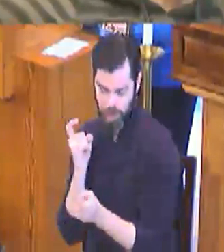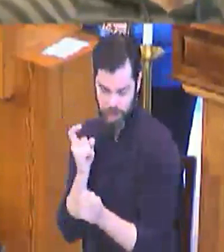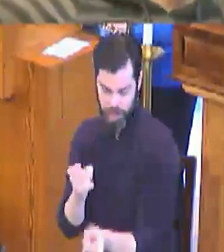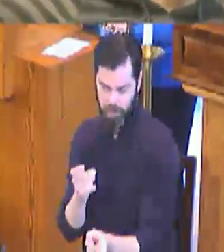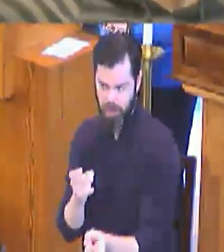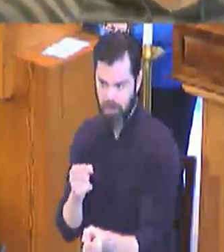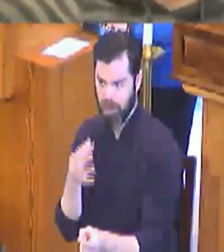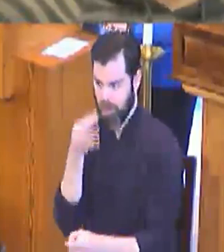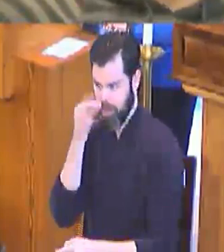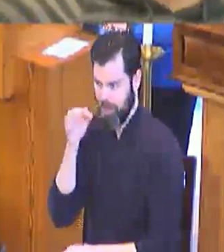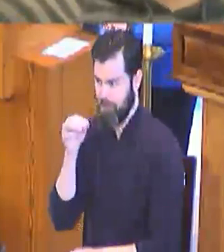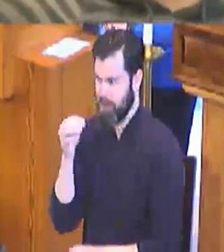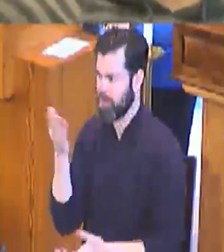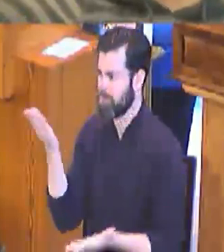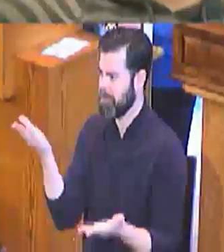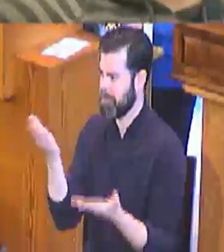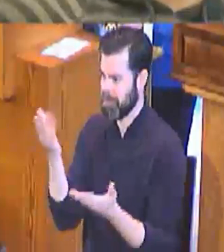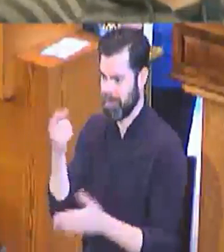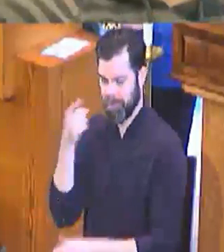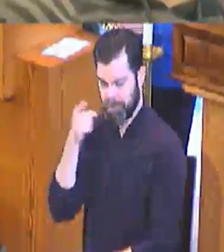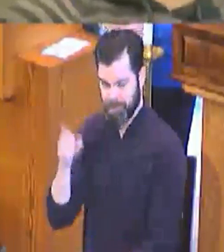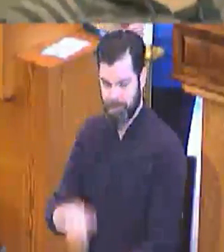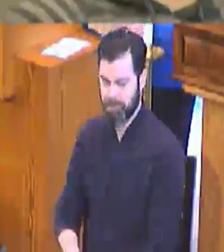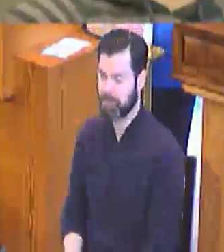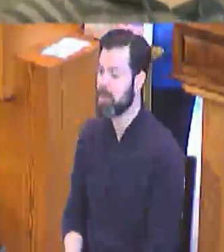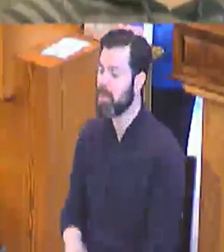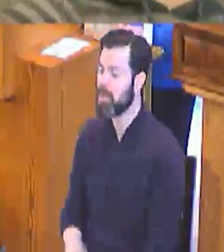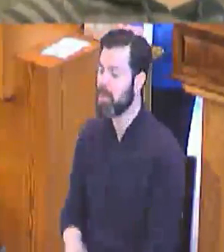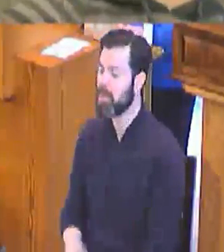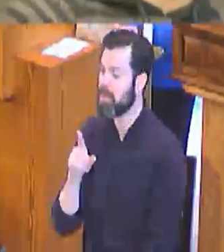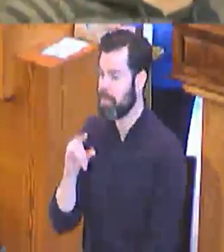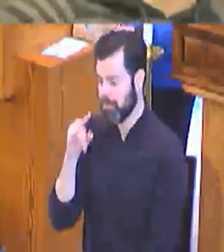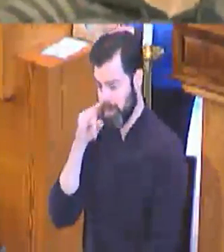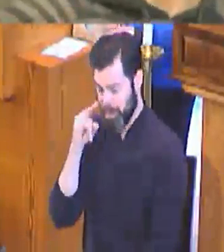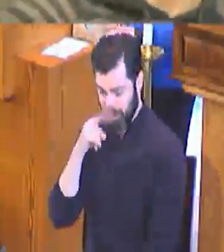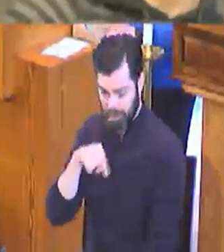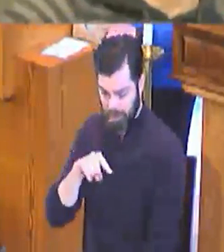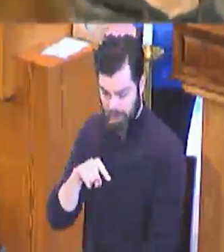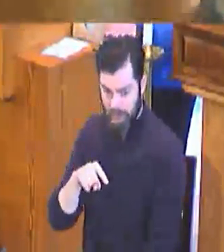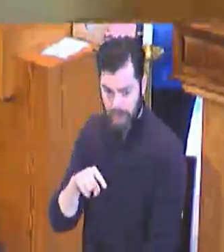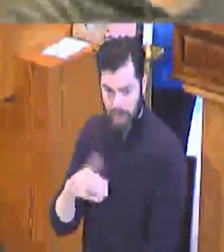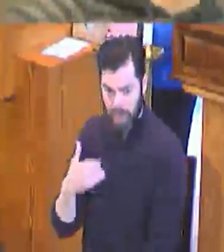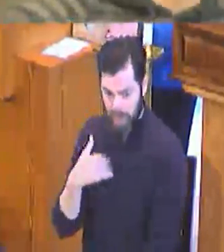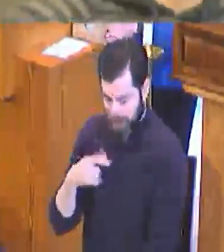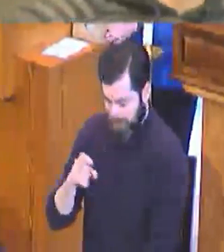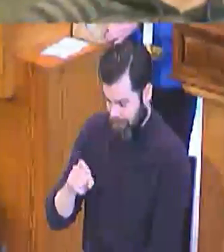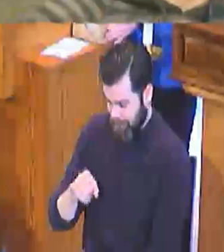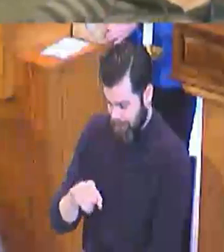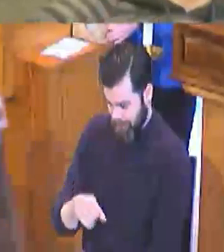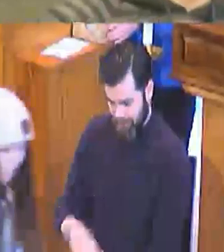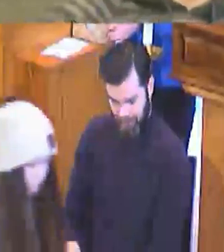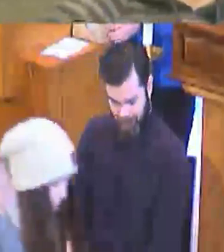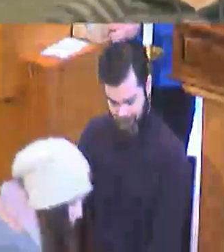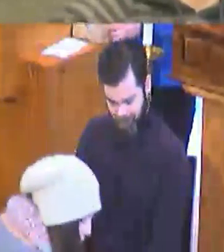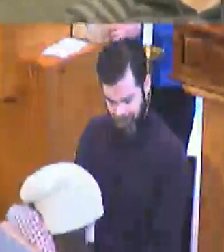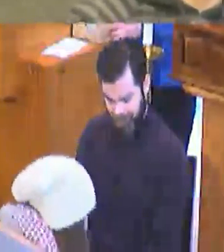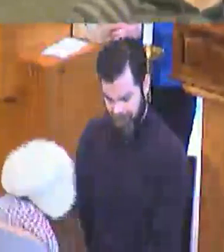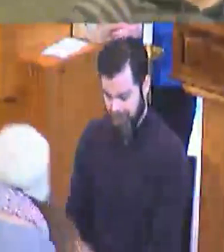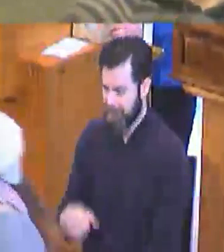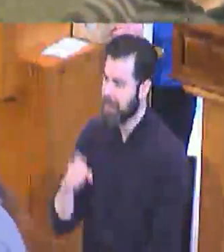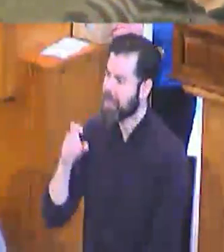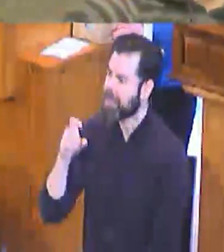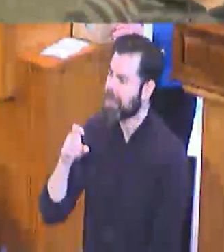away from church, and basically, it's for the kids in need who are, the kids in need